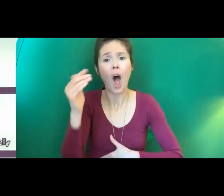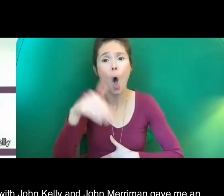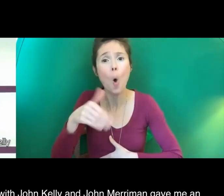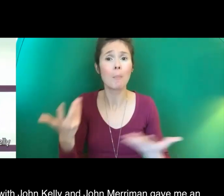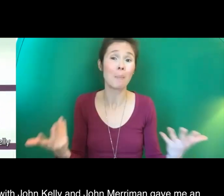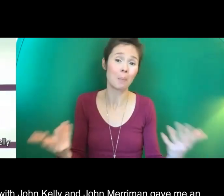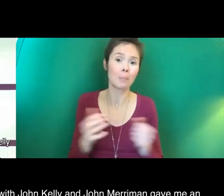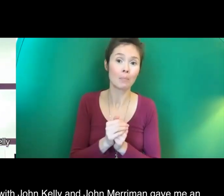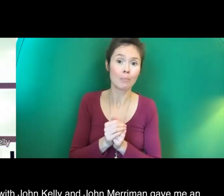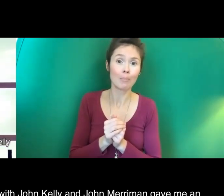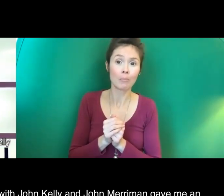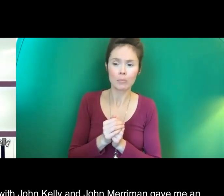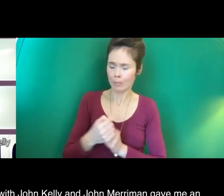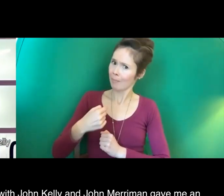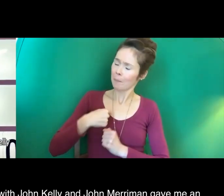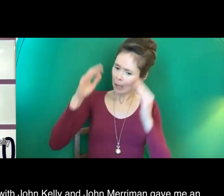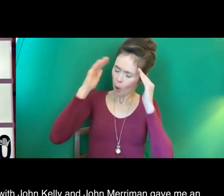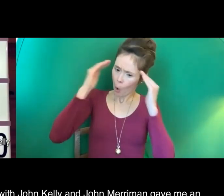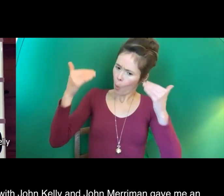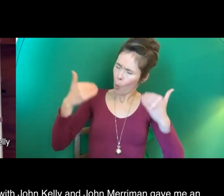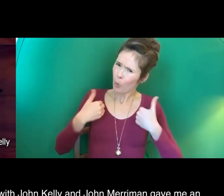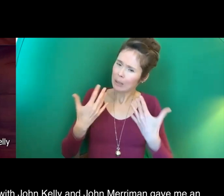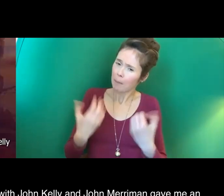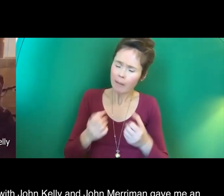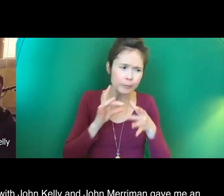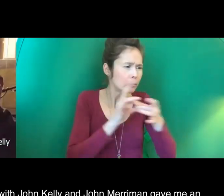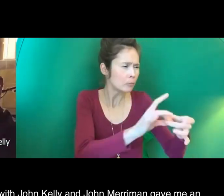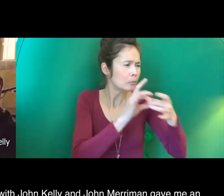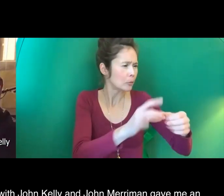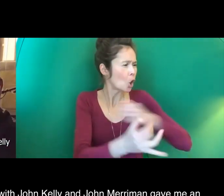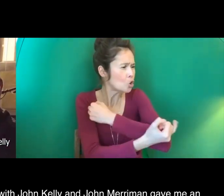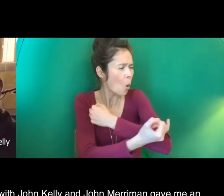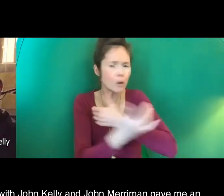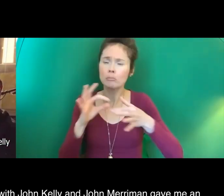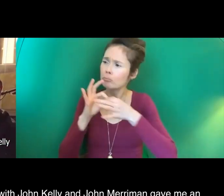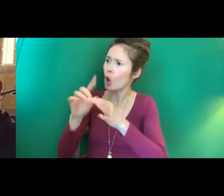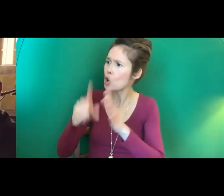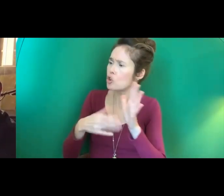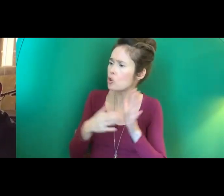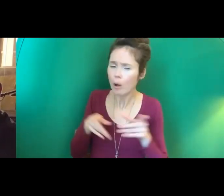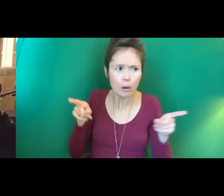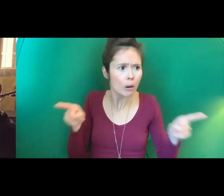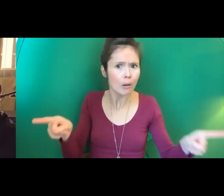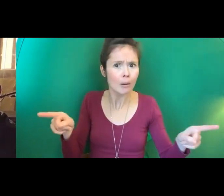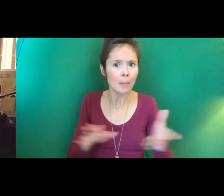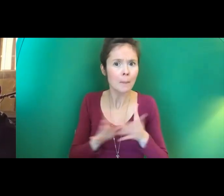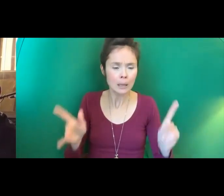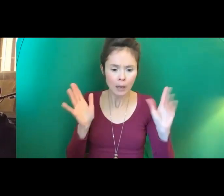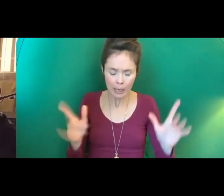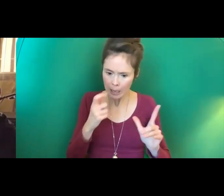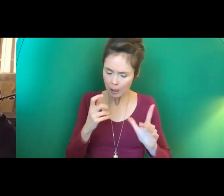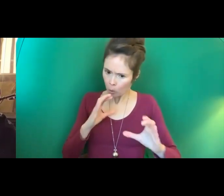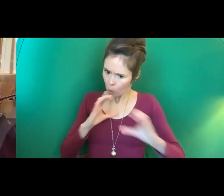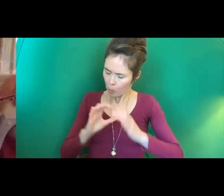an autistic person like me, working with John Kelly and John Merriman gave me an opportunity to improve my communication